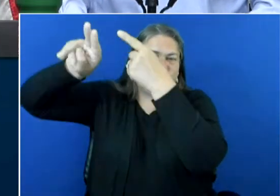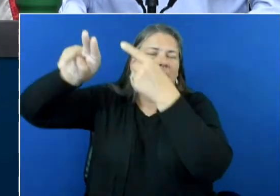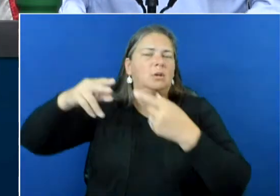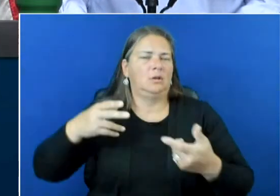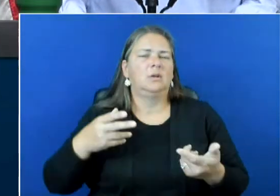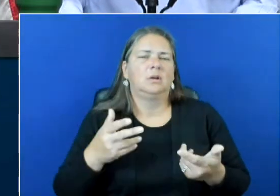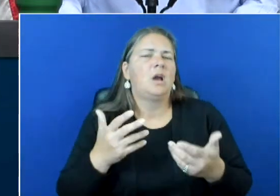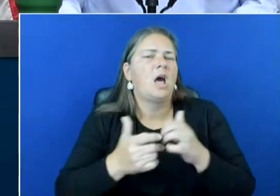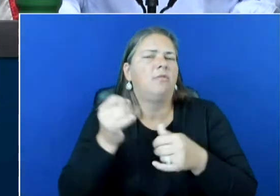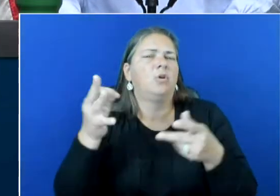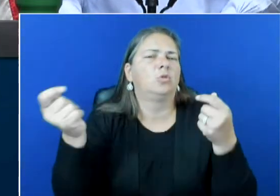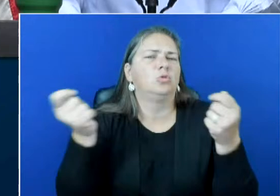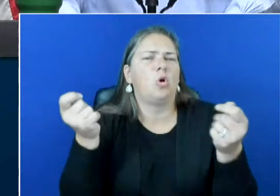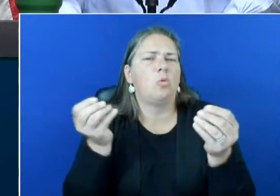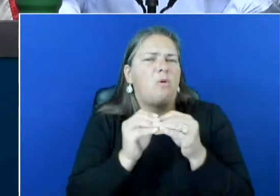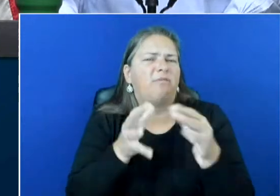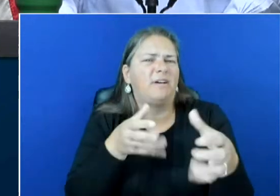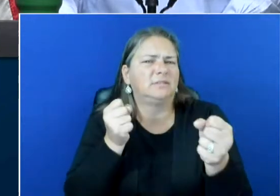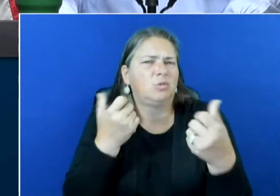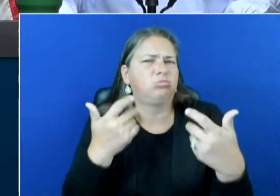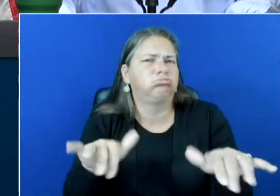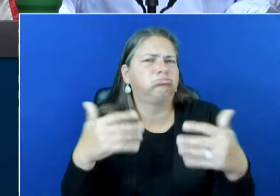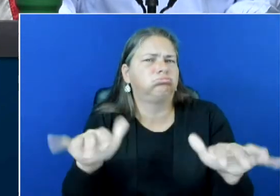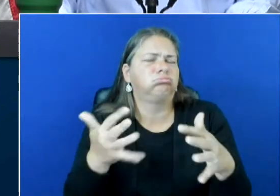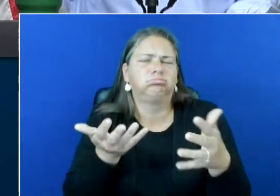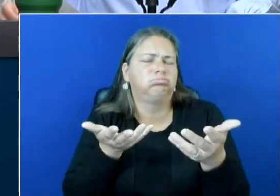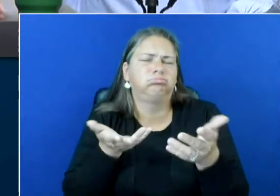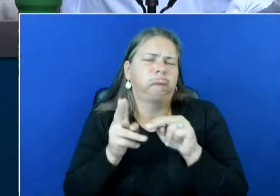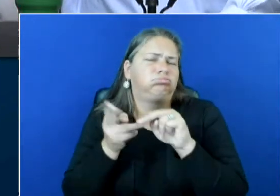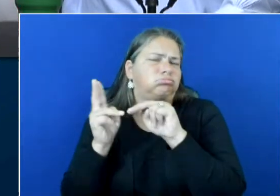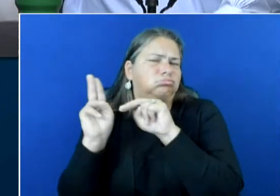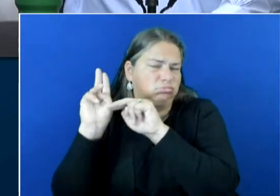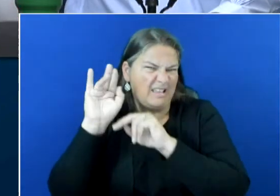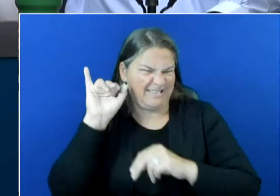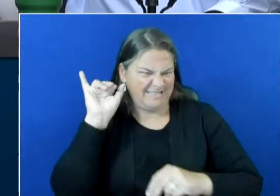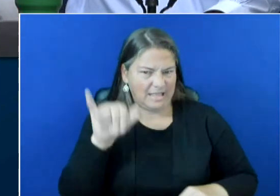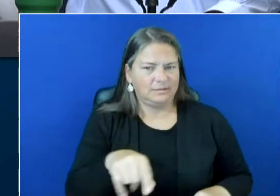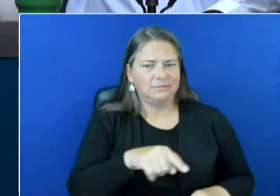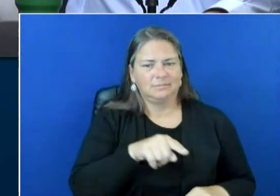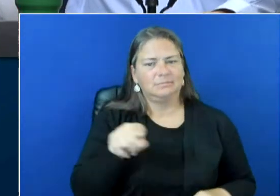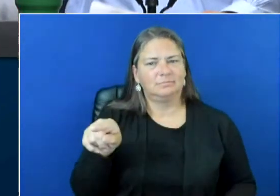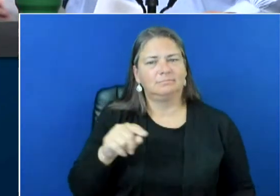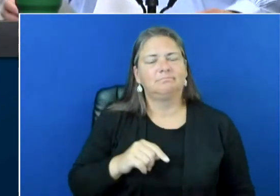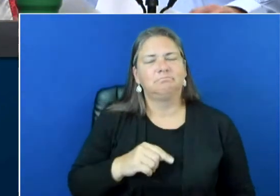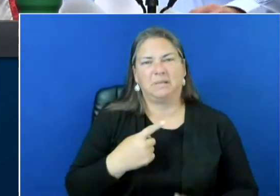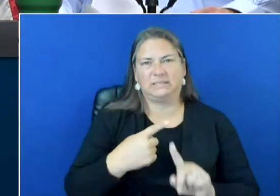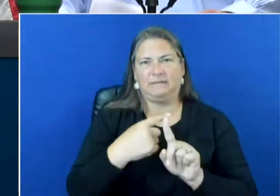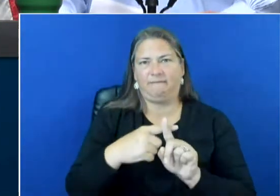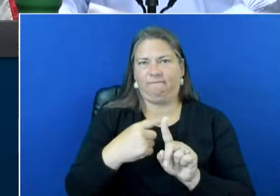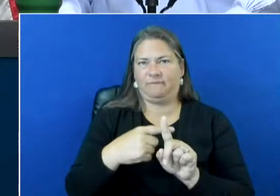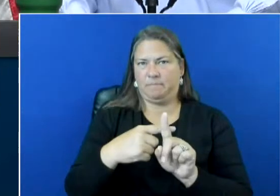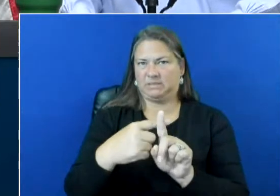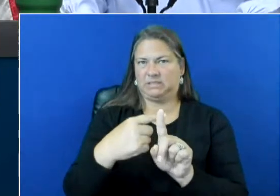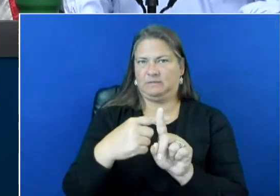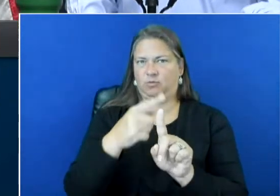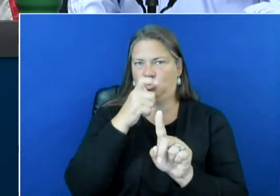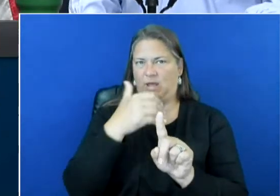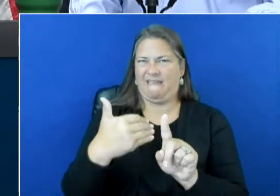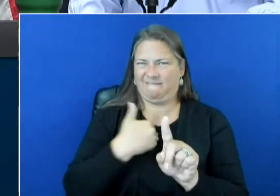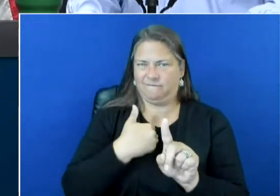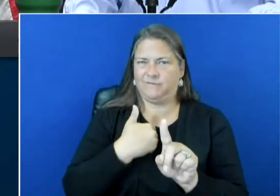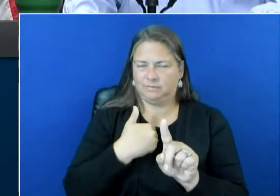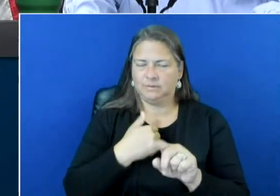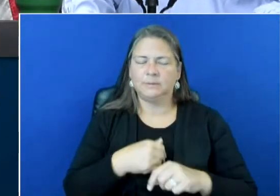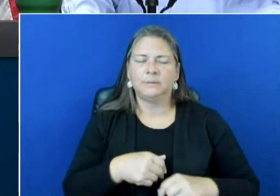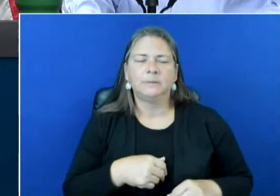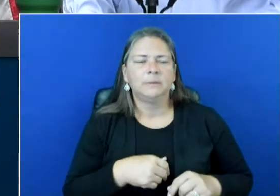and quicker. So those are the cases. Let's look at the positivity because it's actually a little